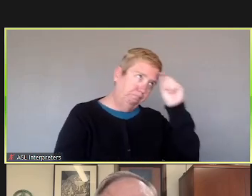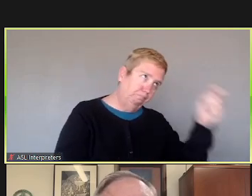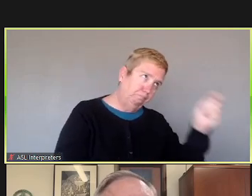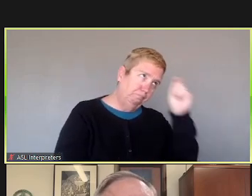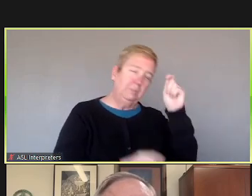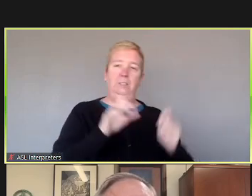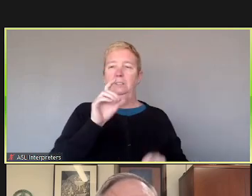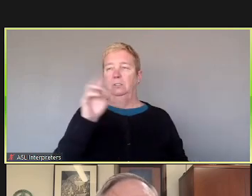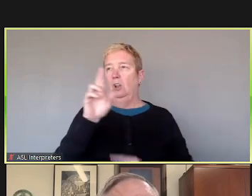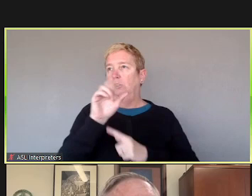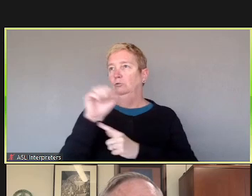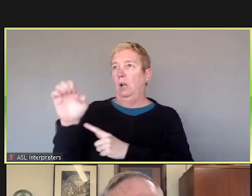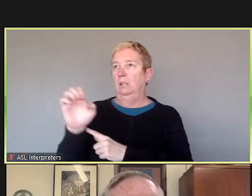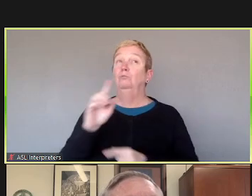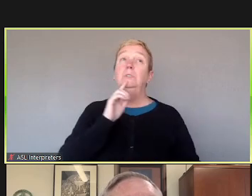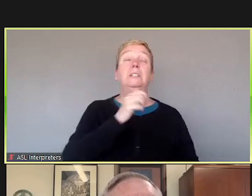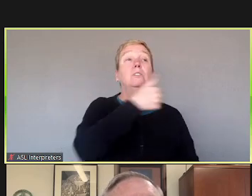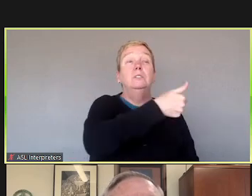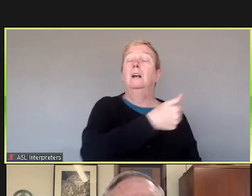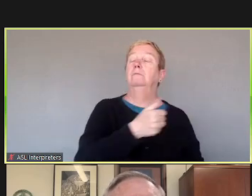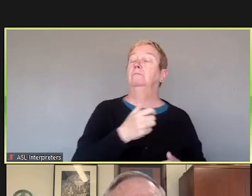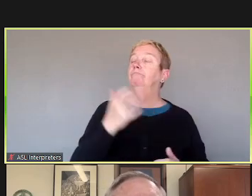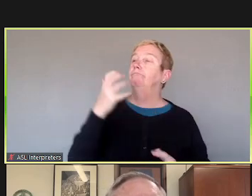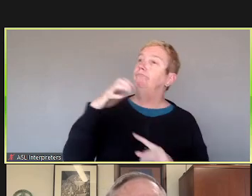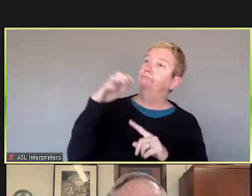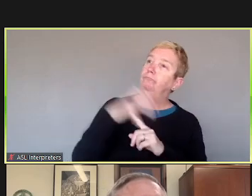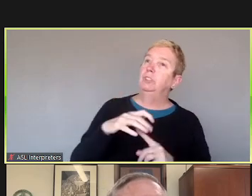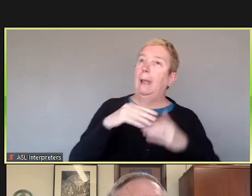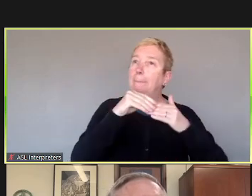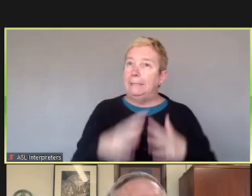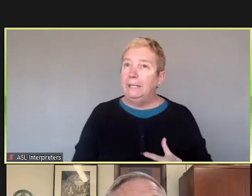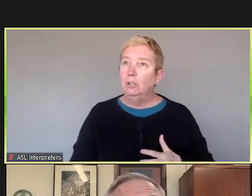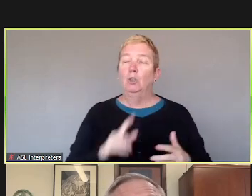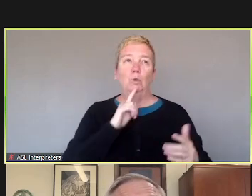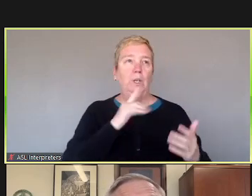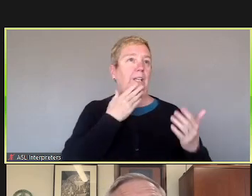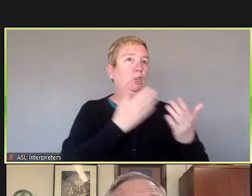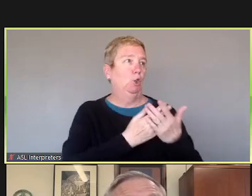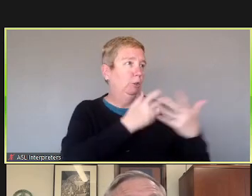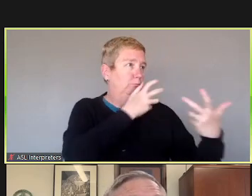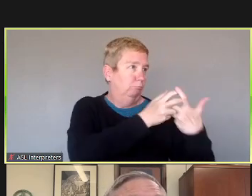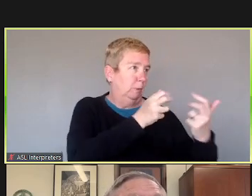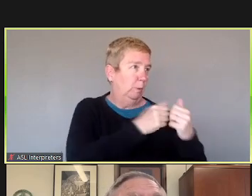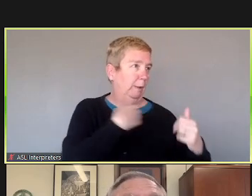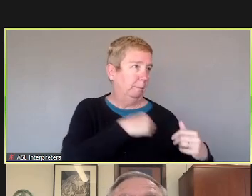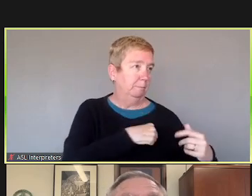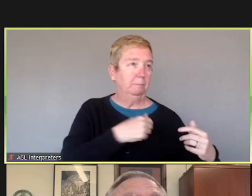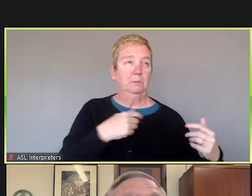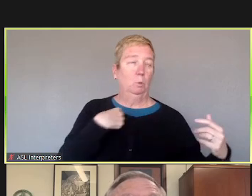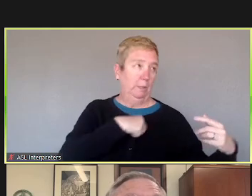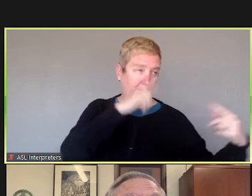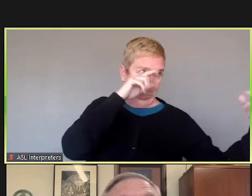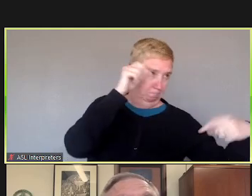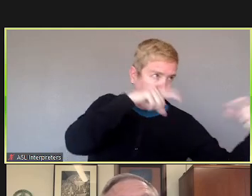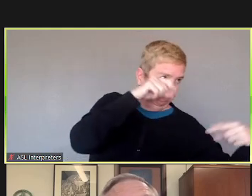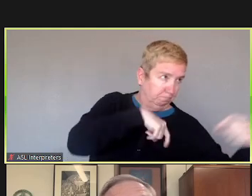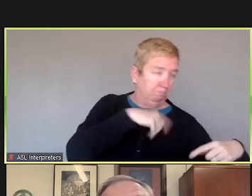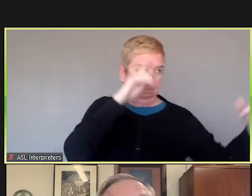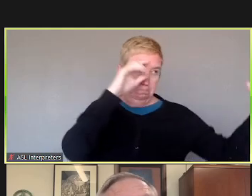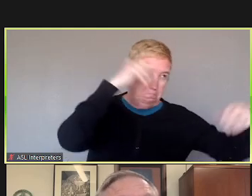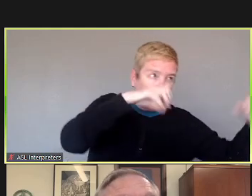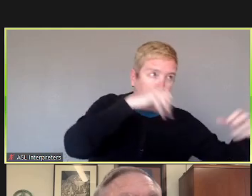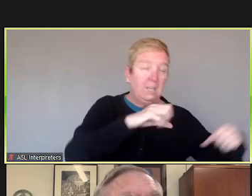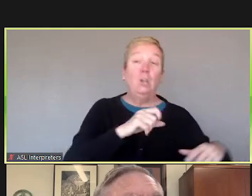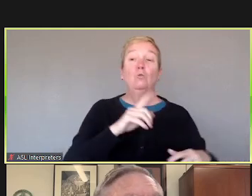incredible leader. She's been a great thought partner to me. There's probably, excuse me, nothing I think about